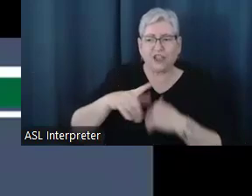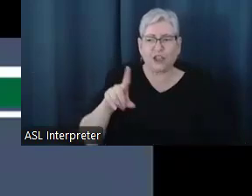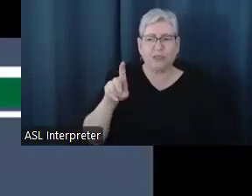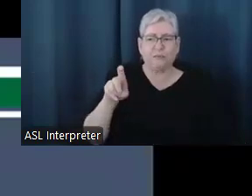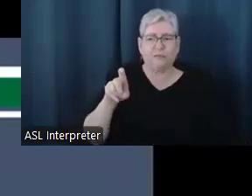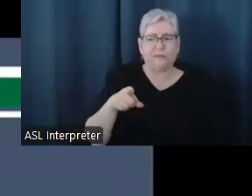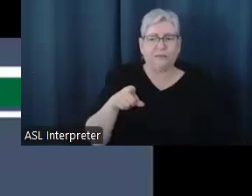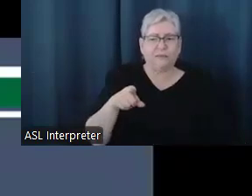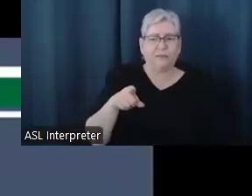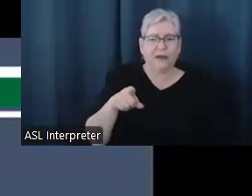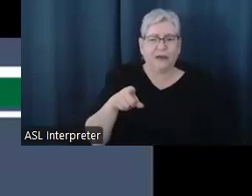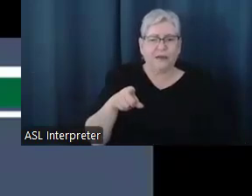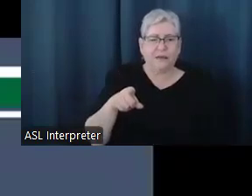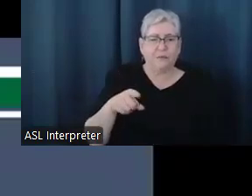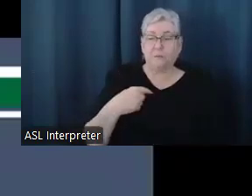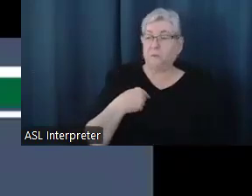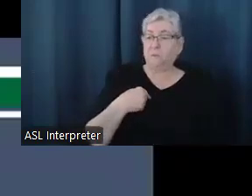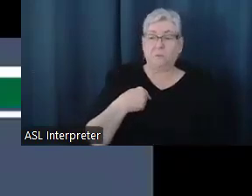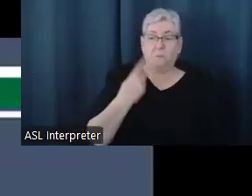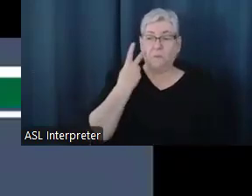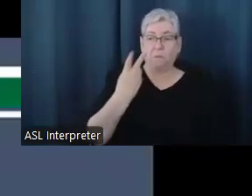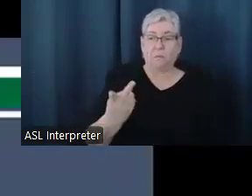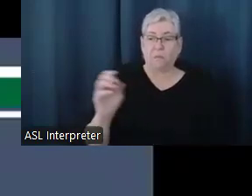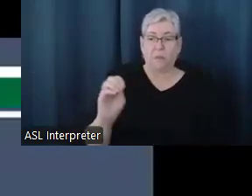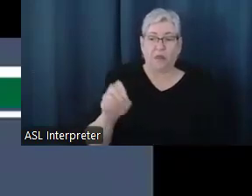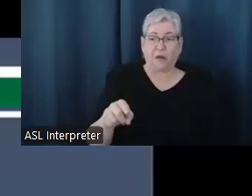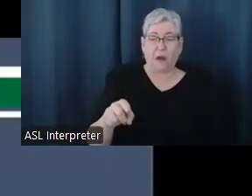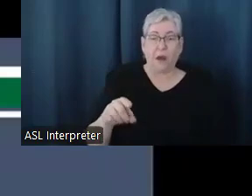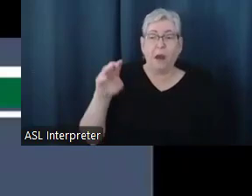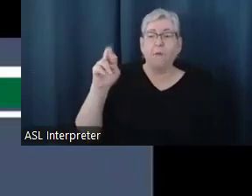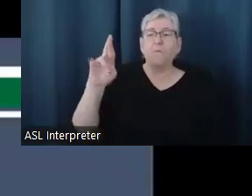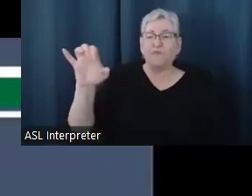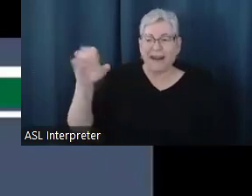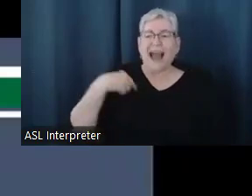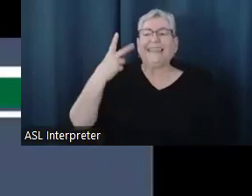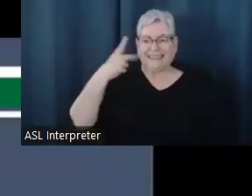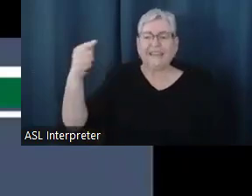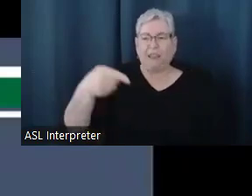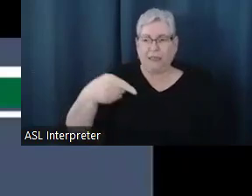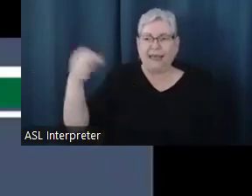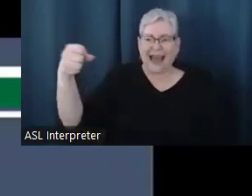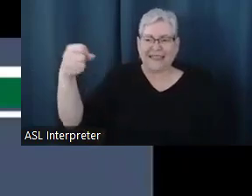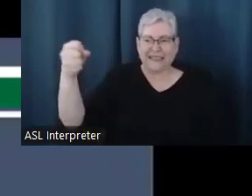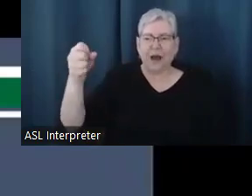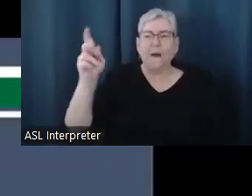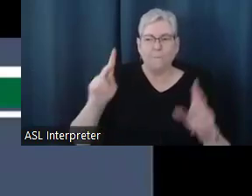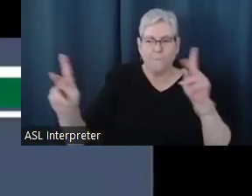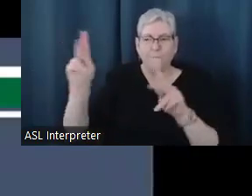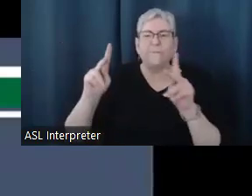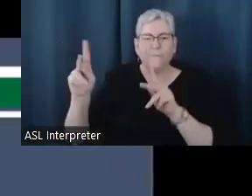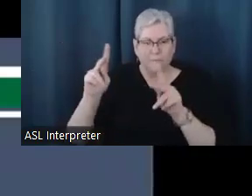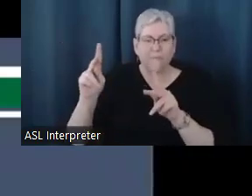I am not seeing questions come in. Maria, are you? Yes, I do see, people are, there's a